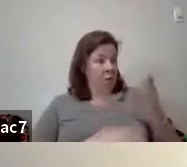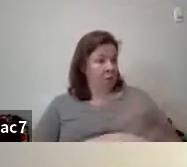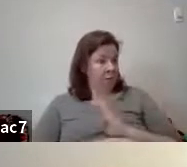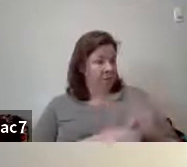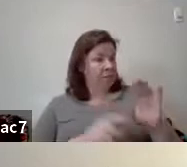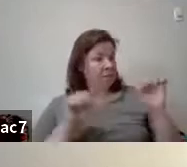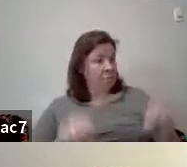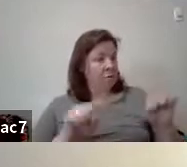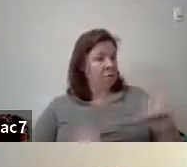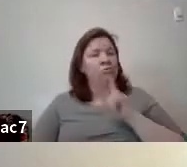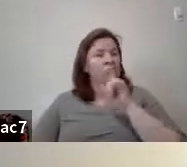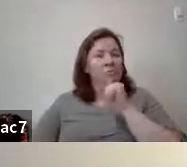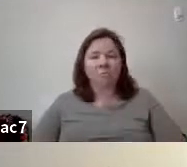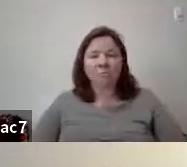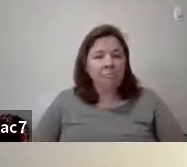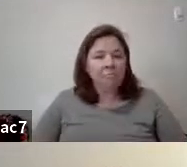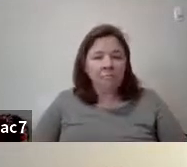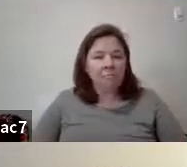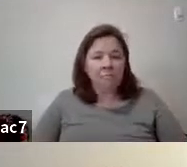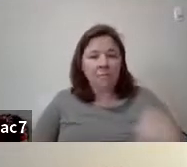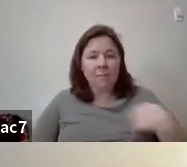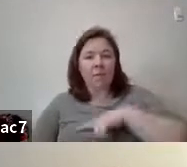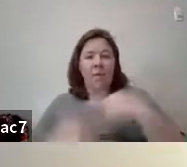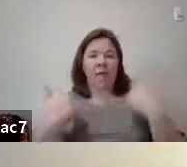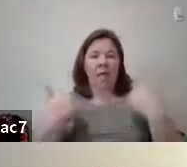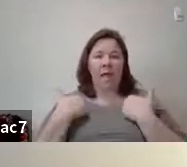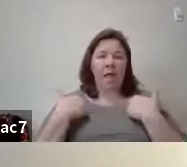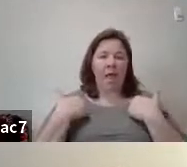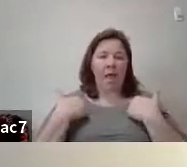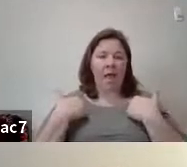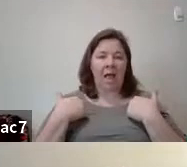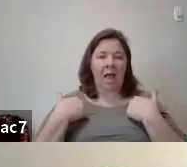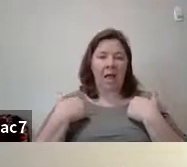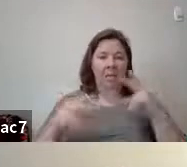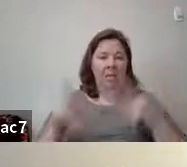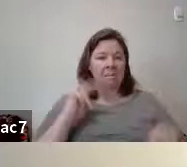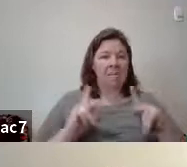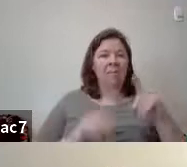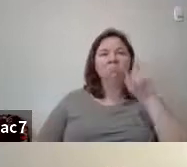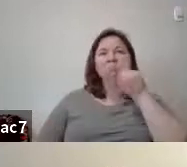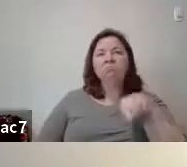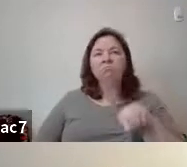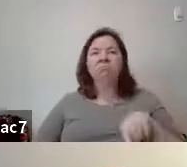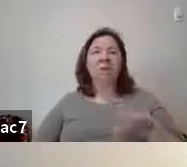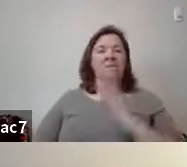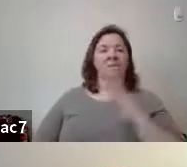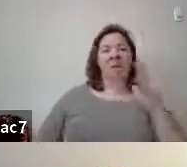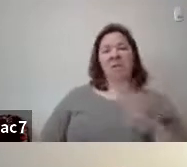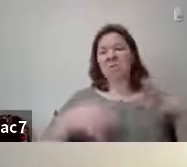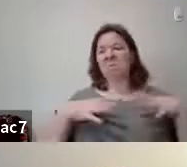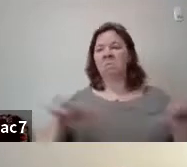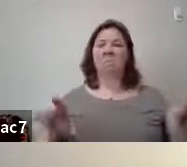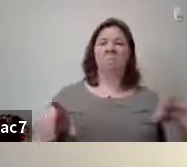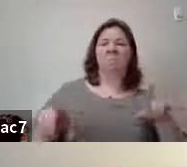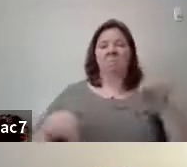when it is truly not. And they have these alligator suit people and the fancy shoes and the fancy all of this walking